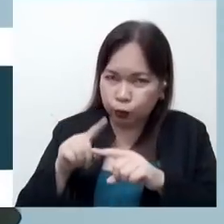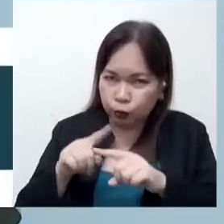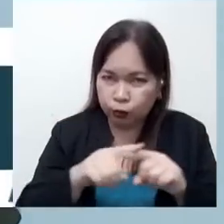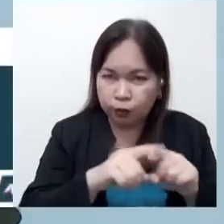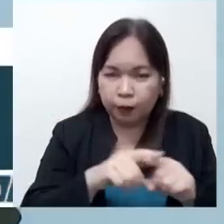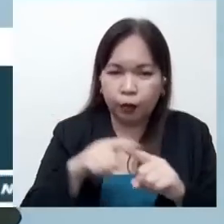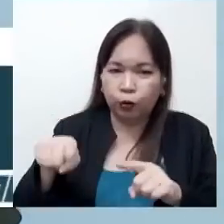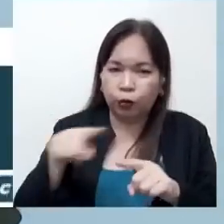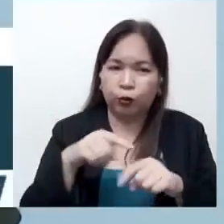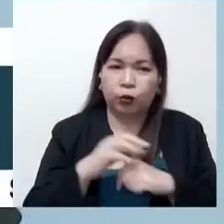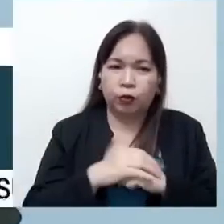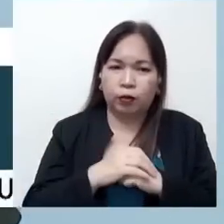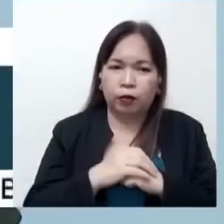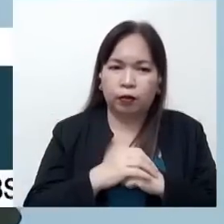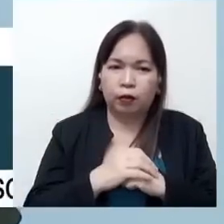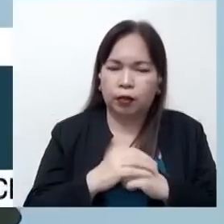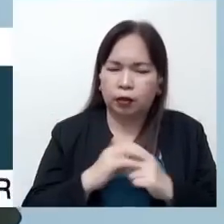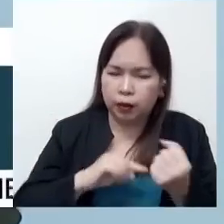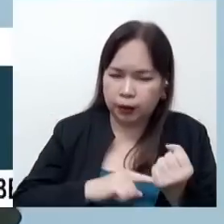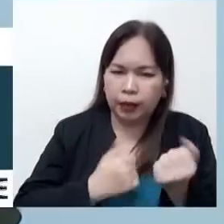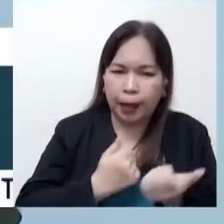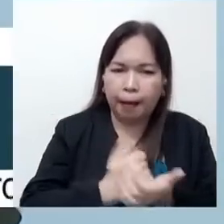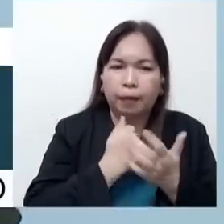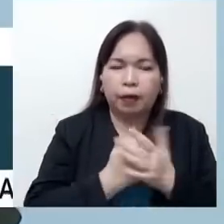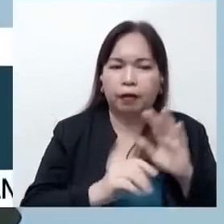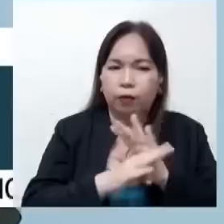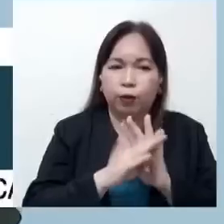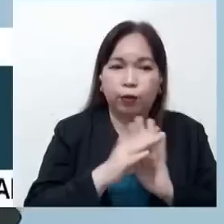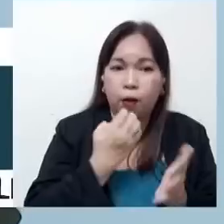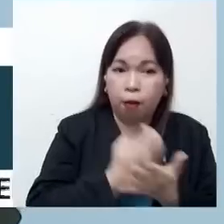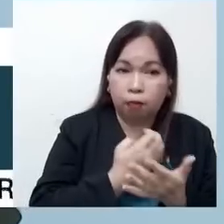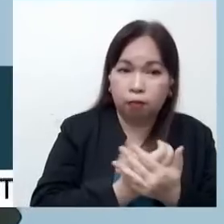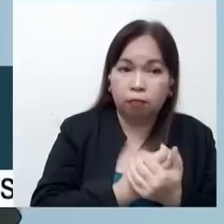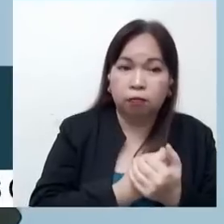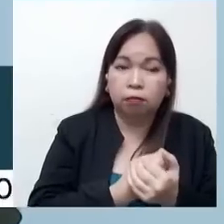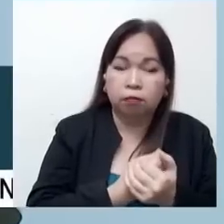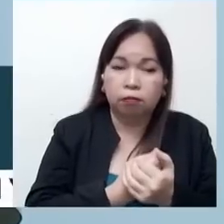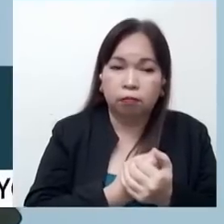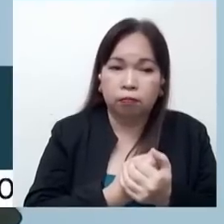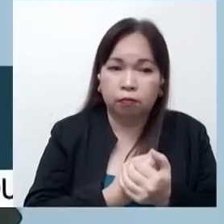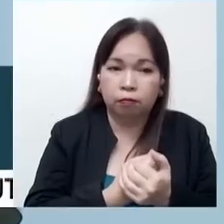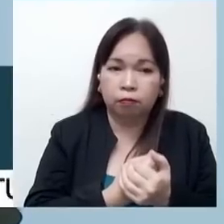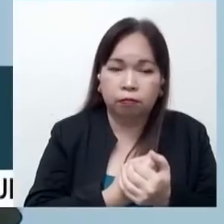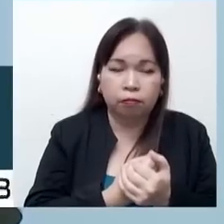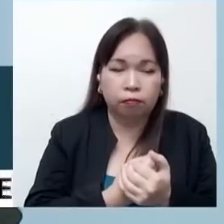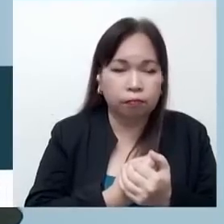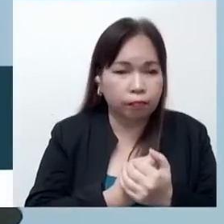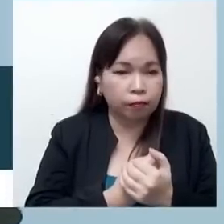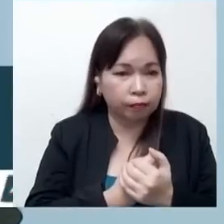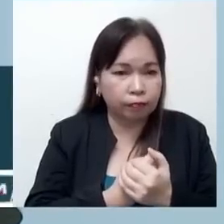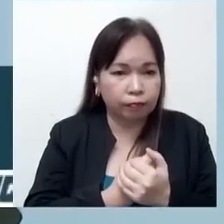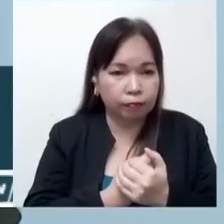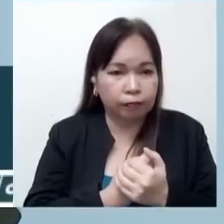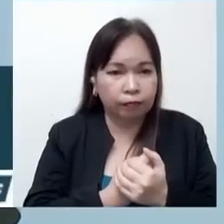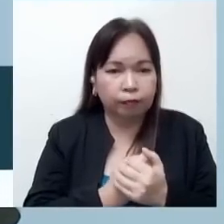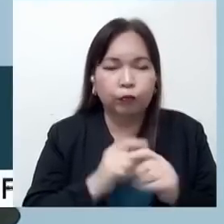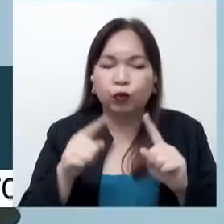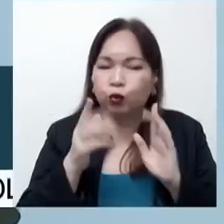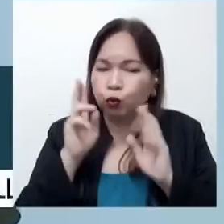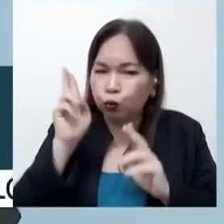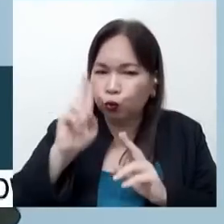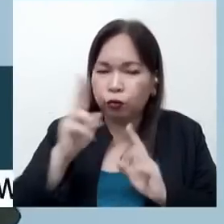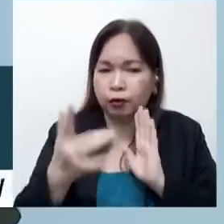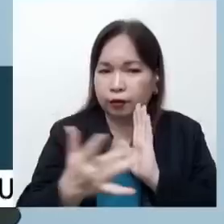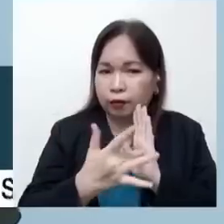the development of our capital markets by powering the Philippine equities market with advanced technologies, widely